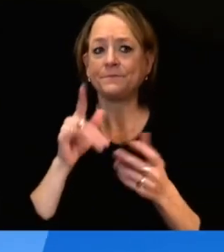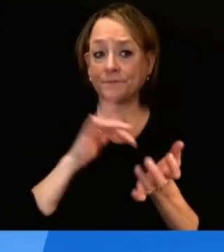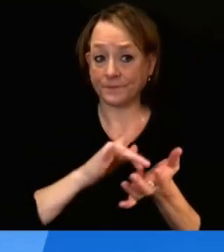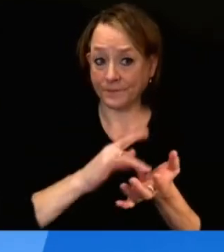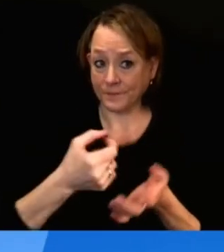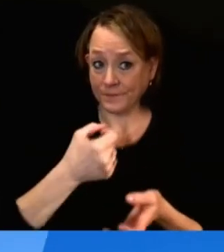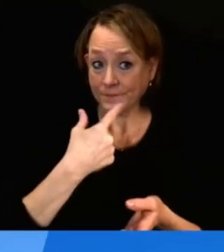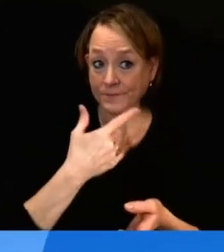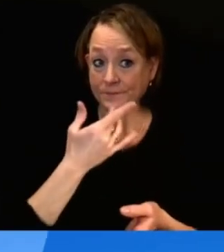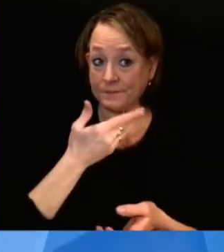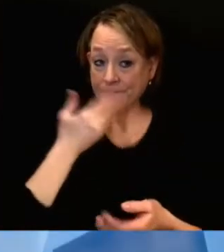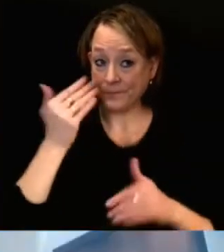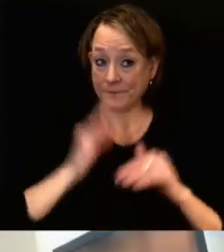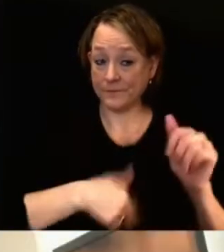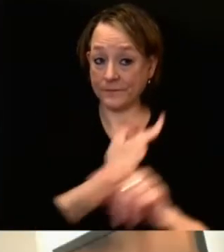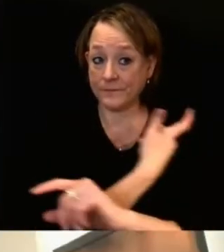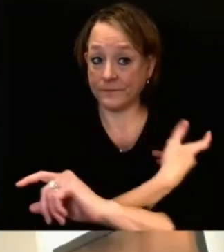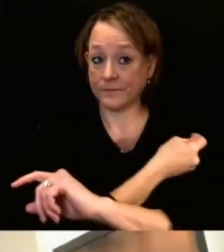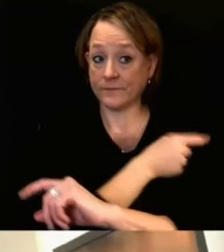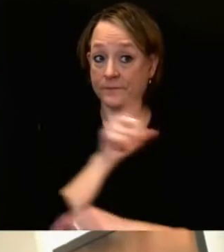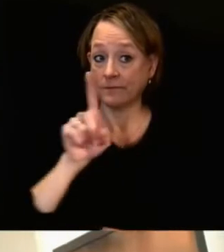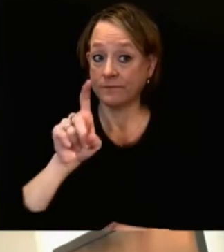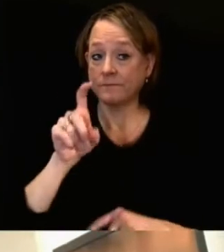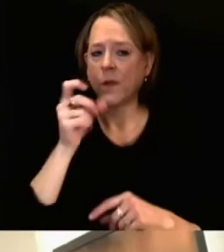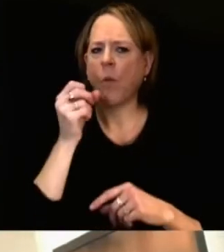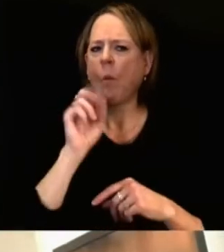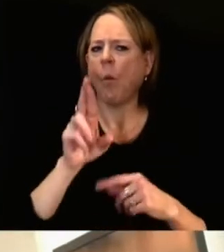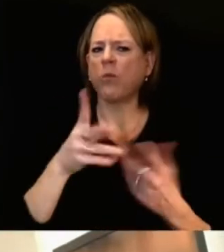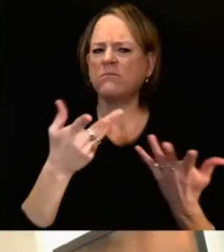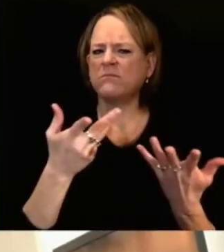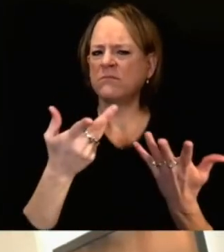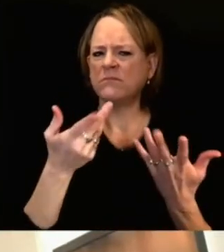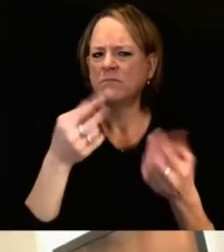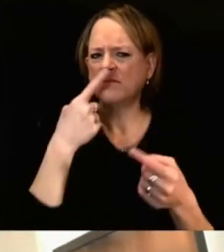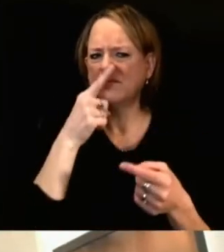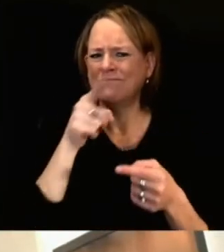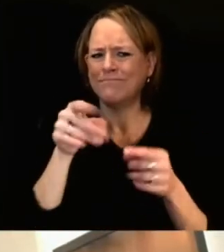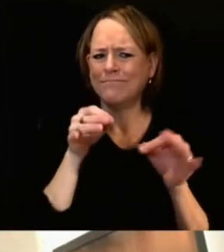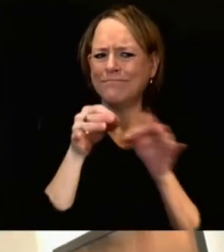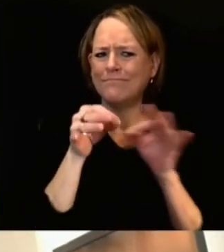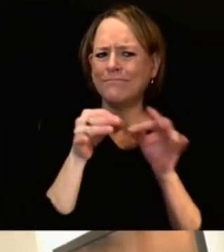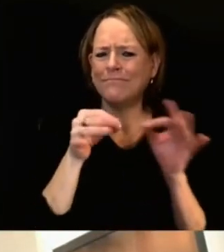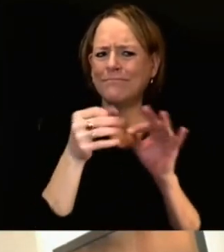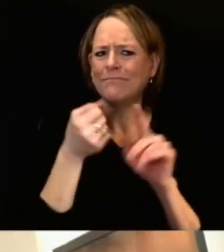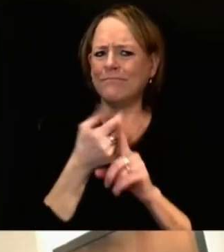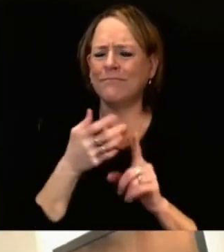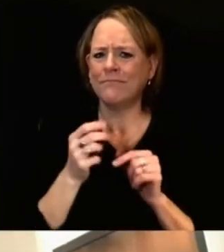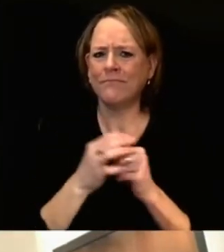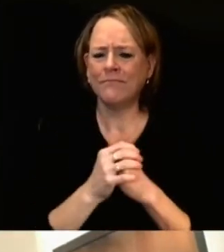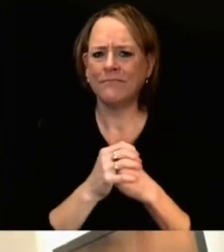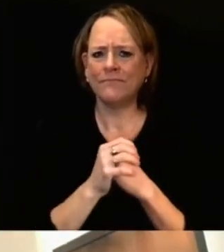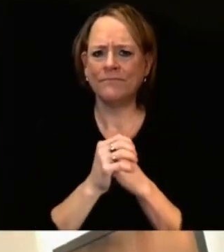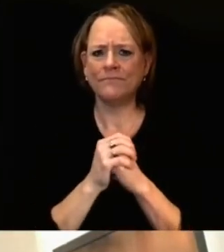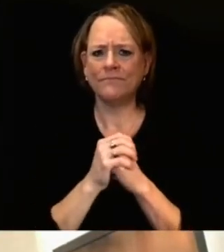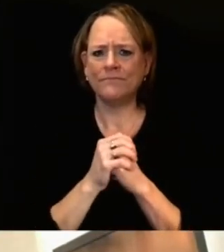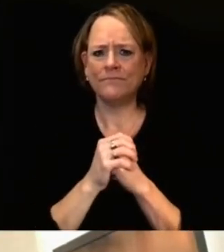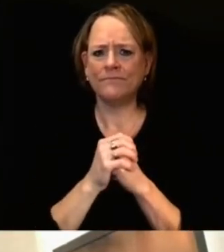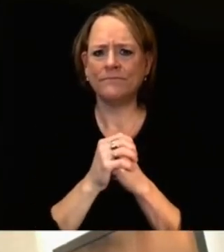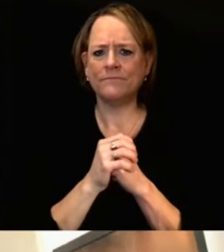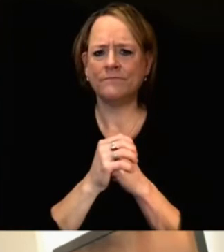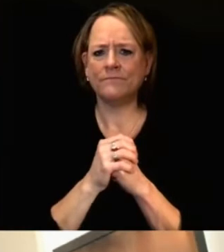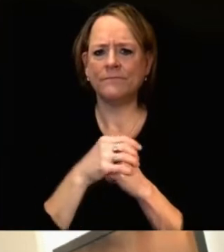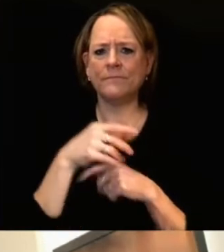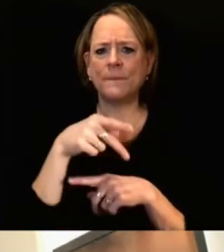Okay, I can talk briefly about those two drugs. Paxlovid and Molnupiravir are both oral medications,